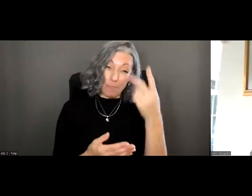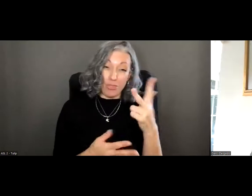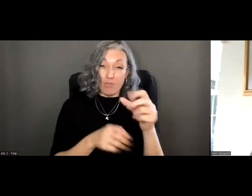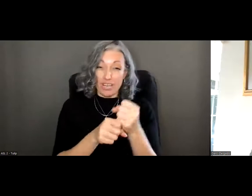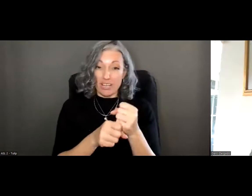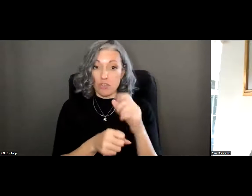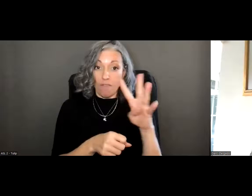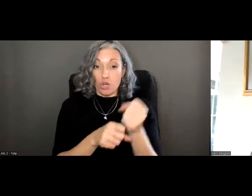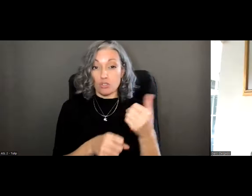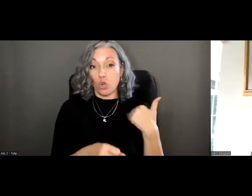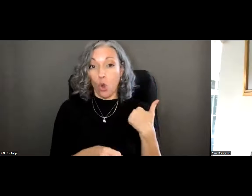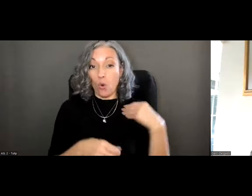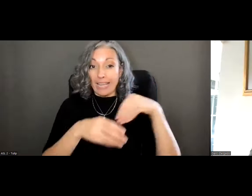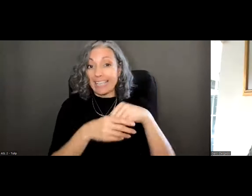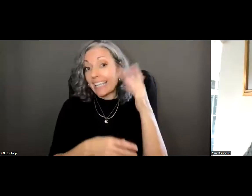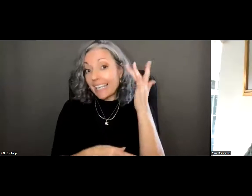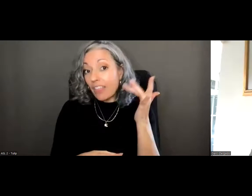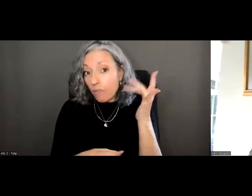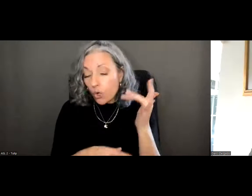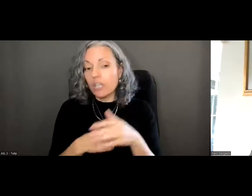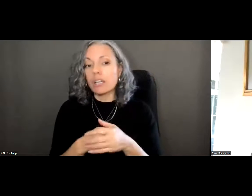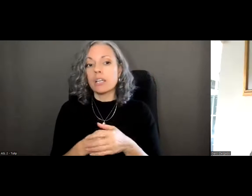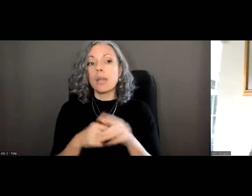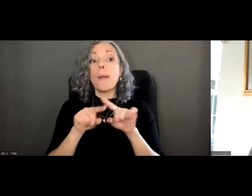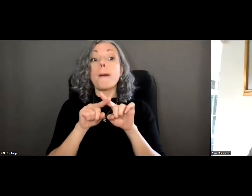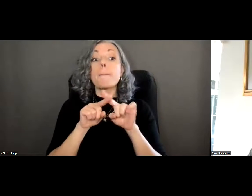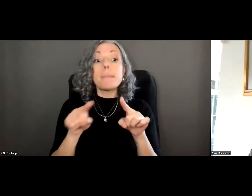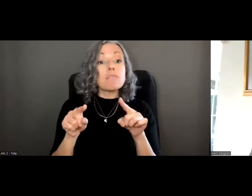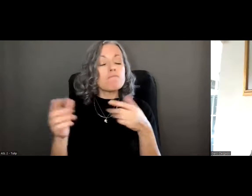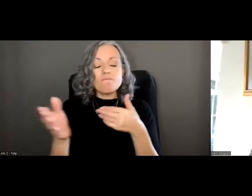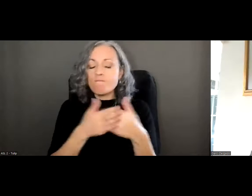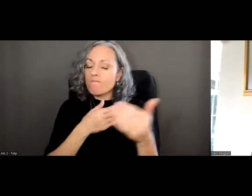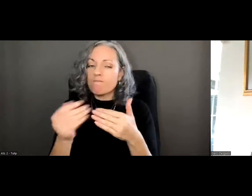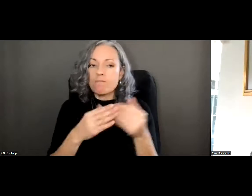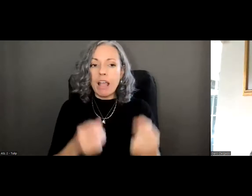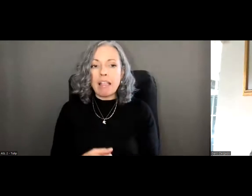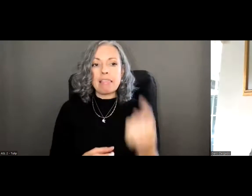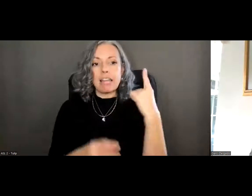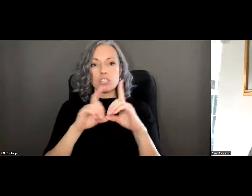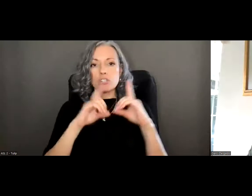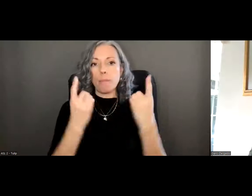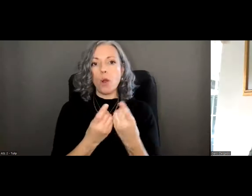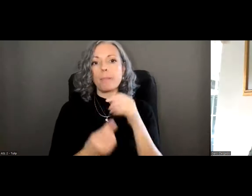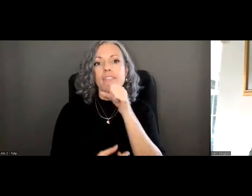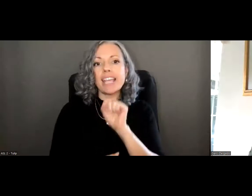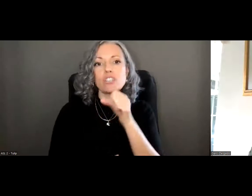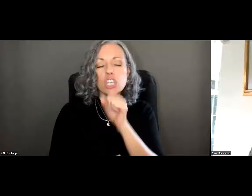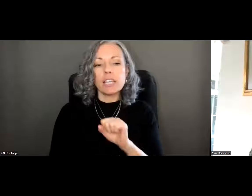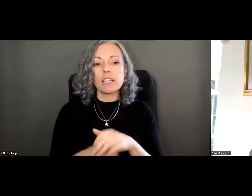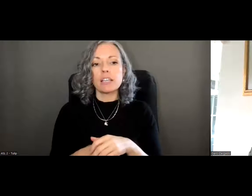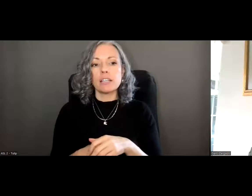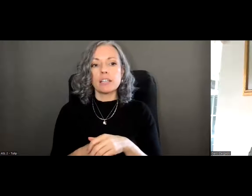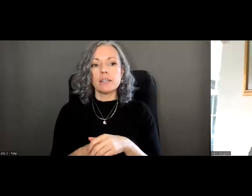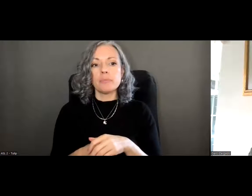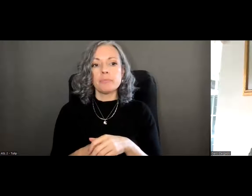years ago within the state of California. But despite that, last year, Department of Aging